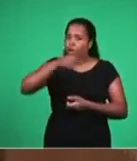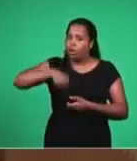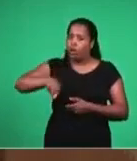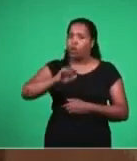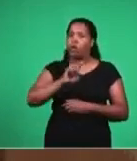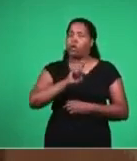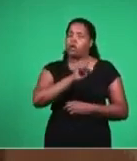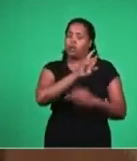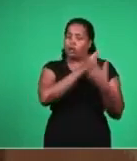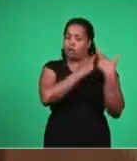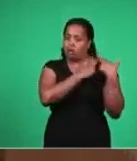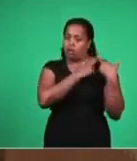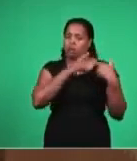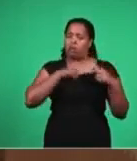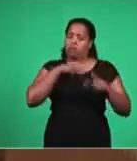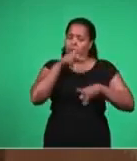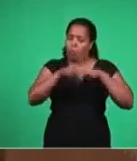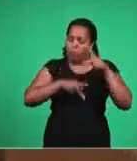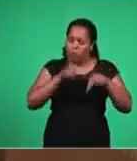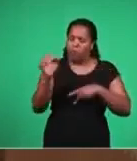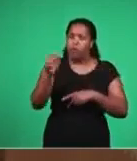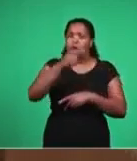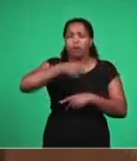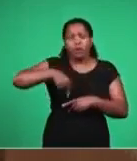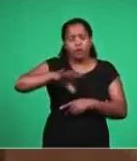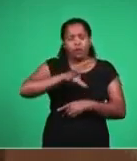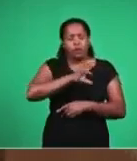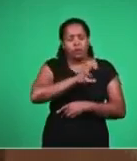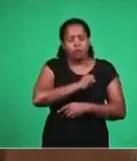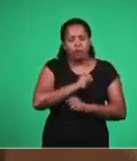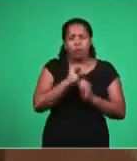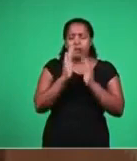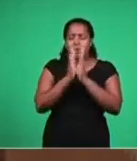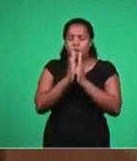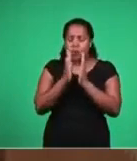We have a responsibility as a people.